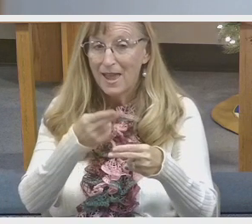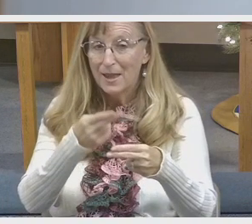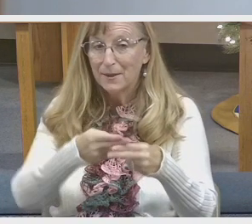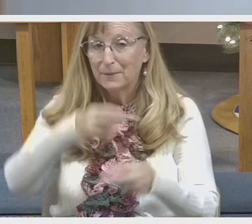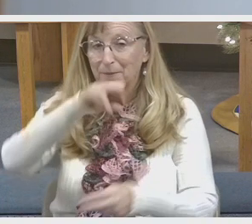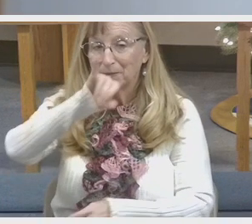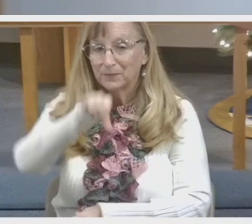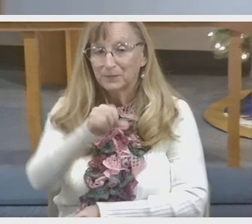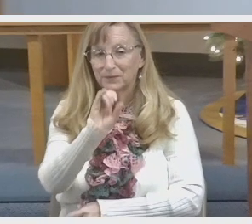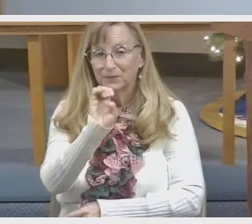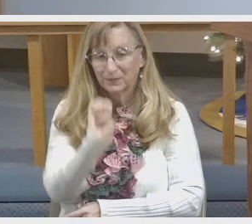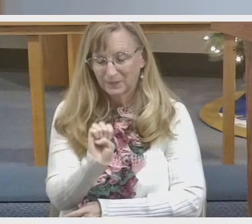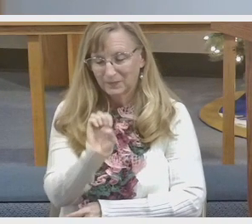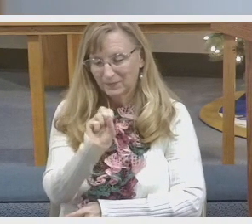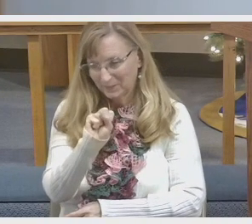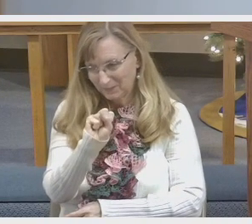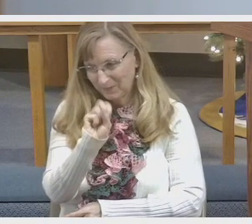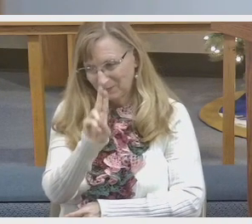Jesus.